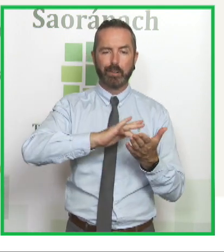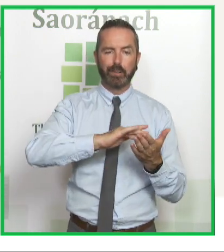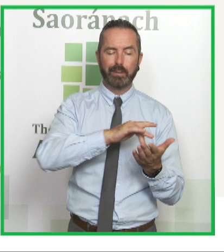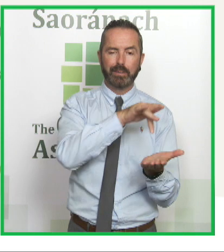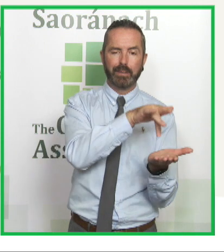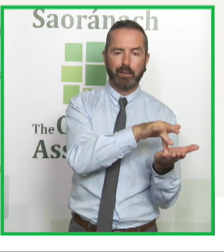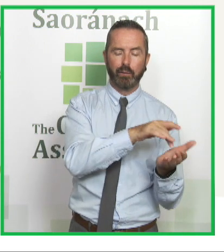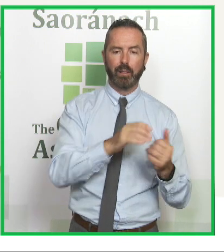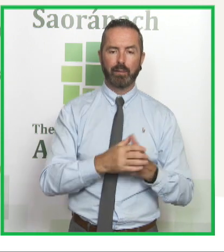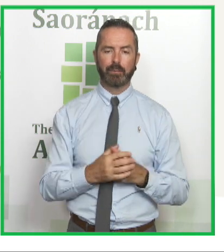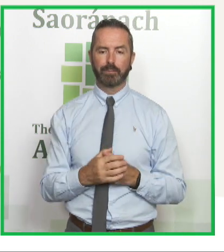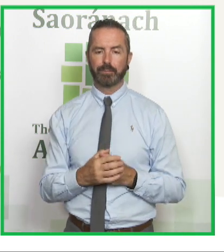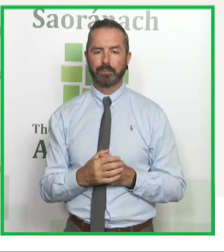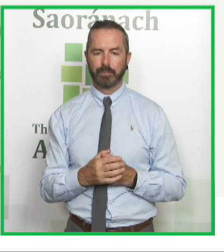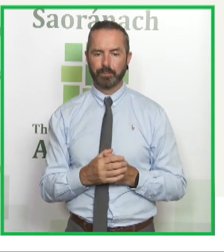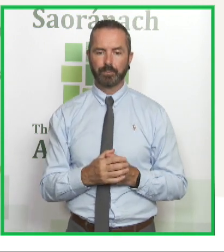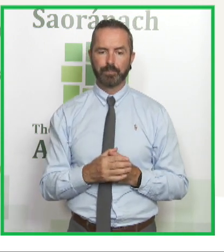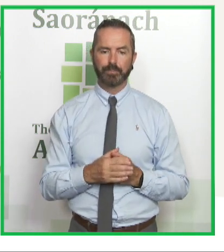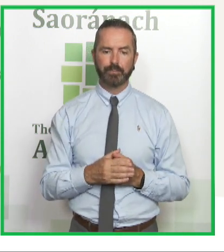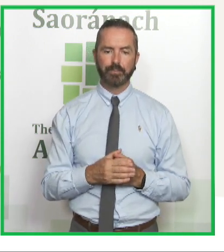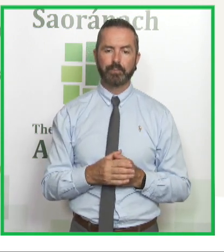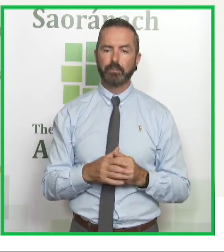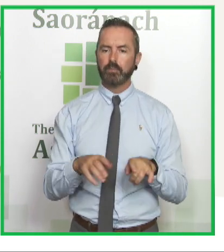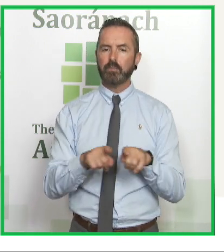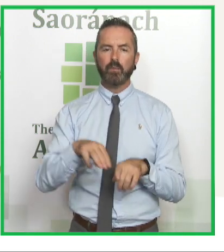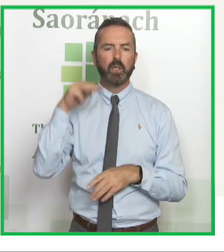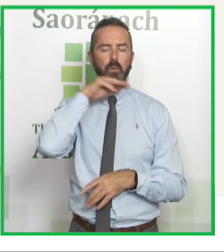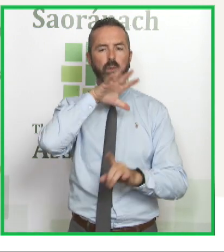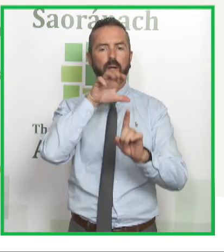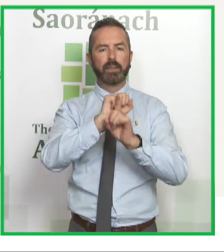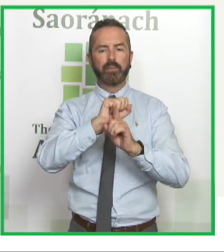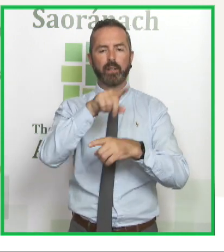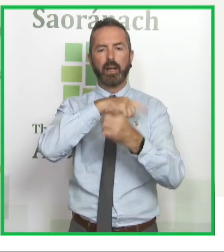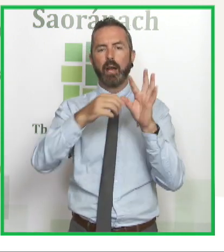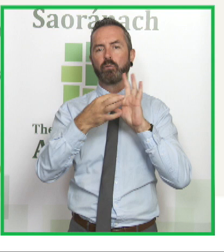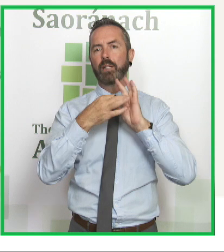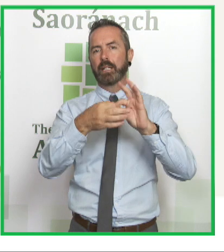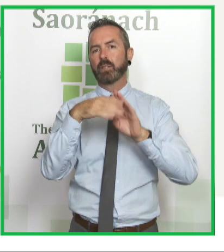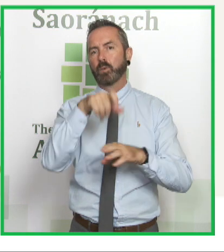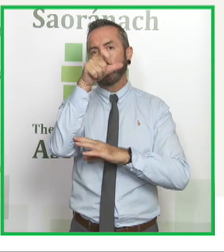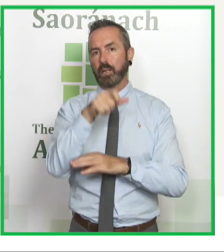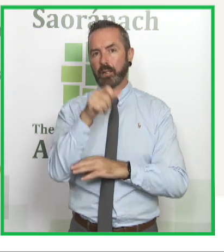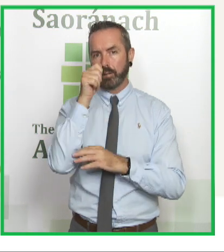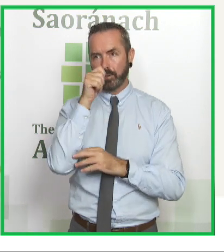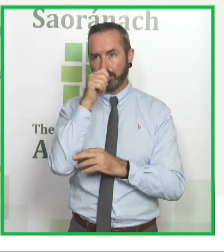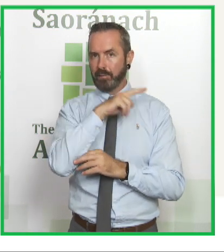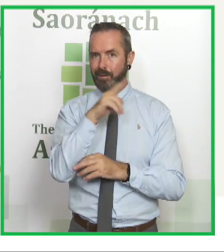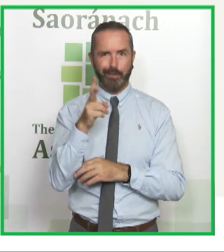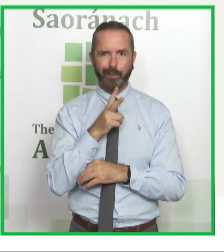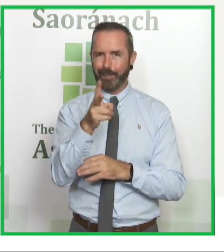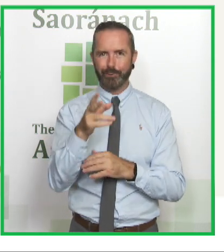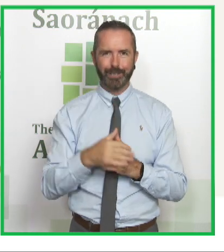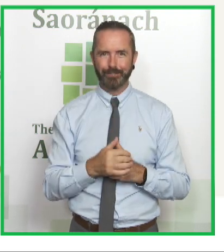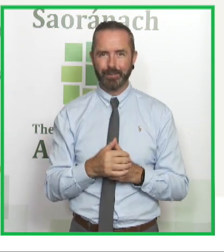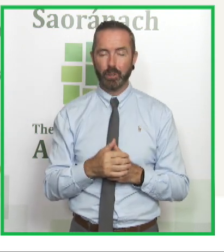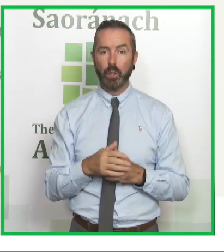courts. And it's important to identify that our relationship with clients is involuntary. So people